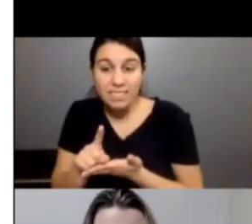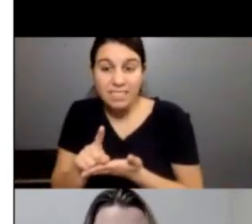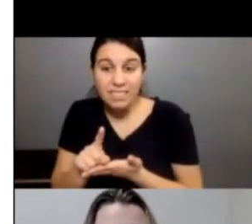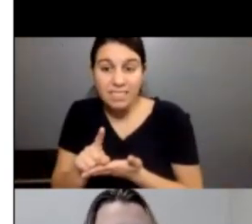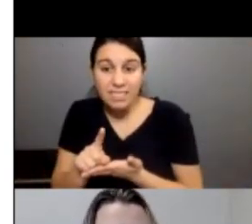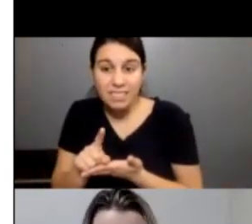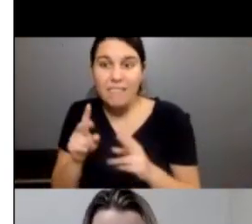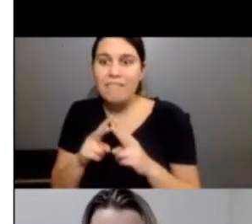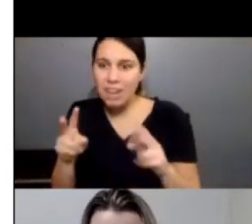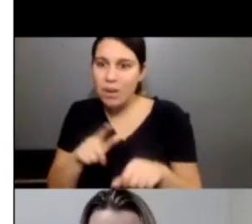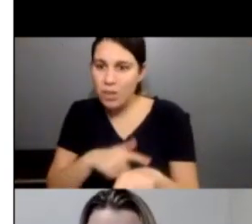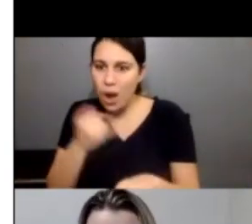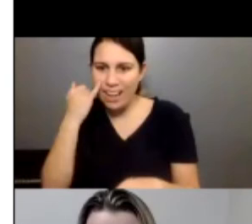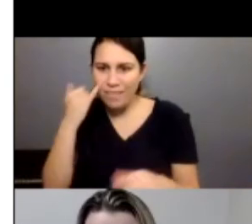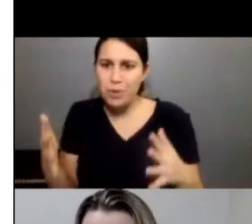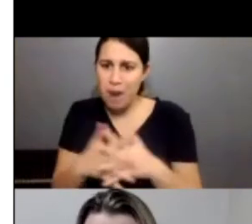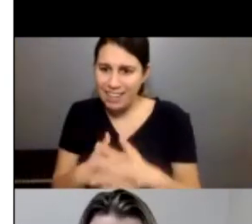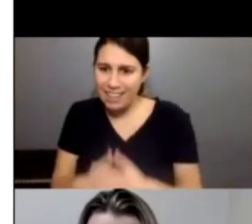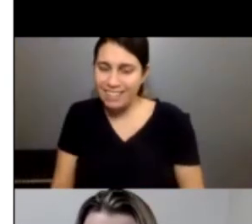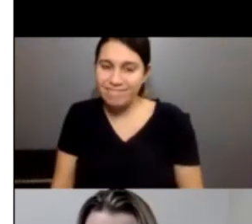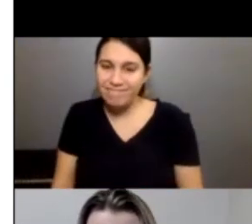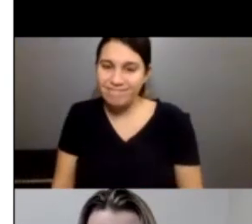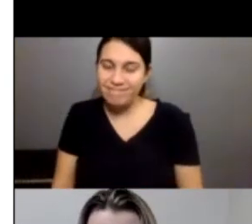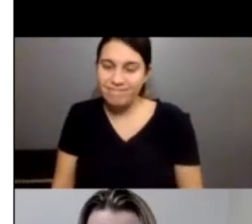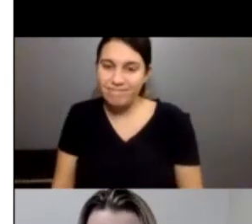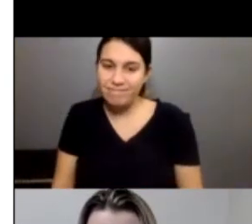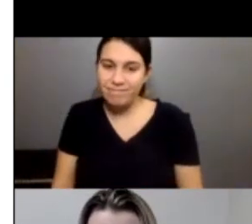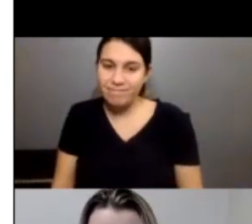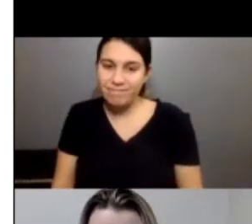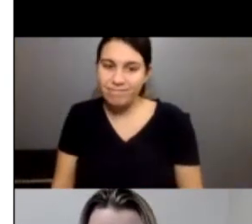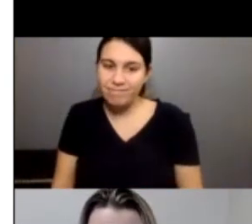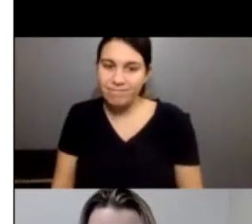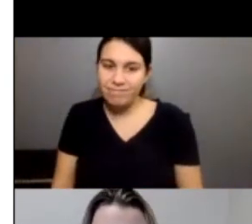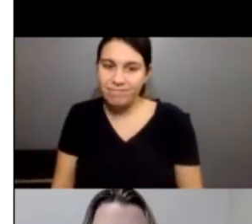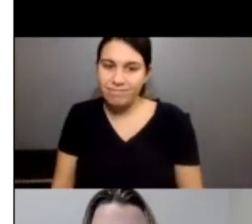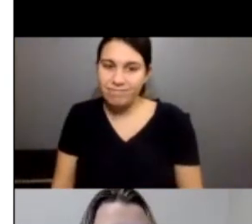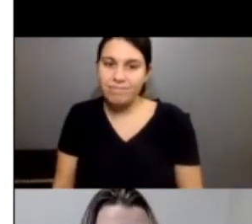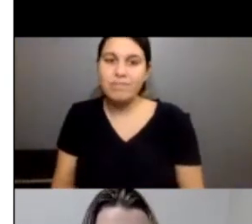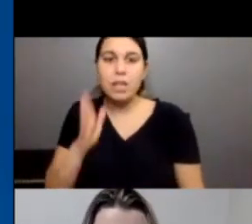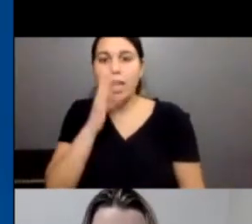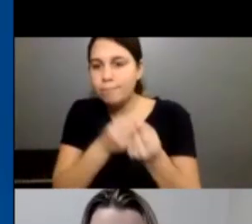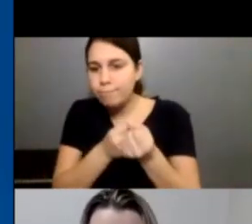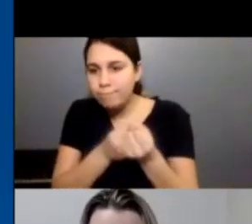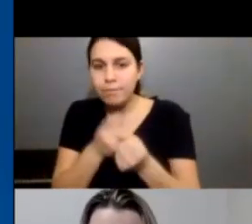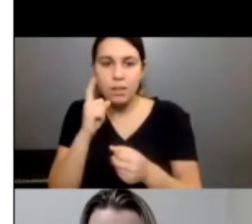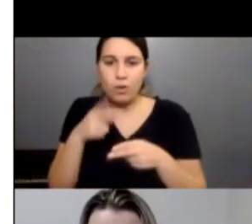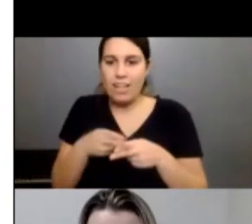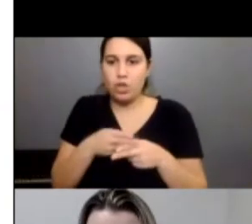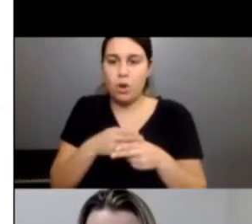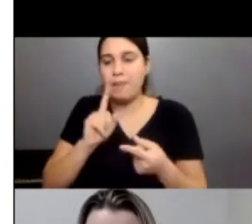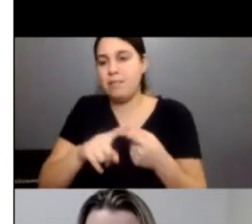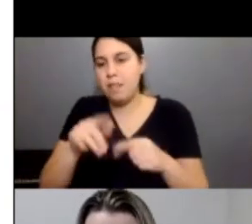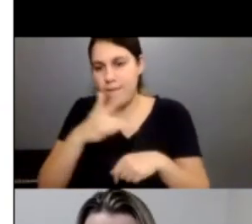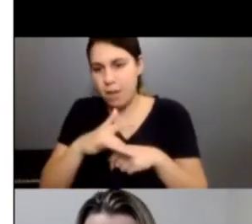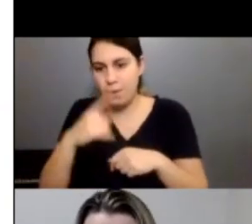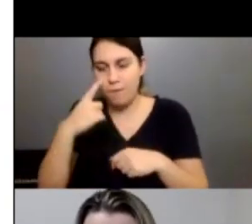a very long time if you're pregnant. So we would assist those patients in the interim. With this, we were